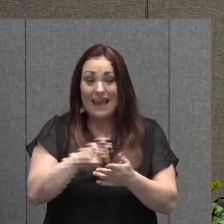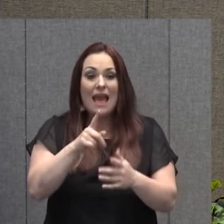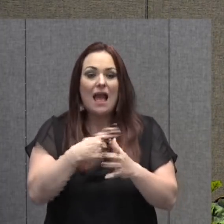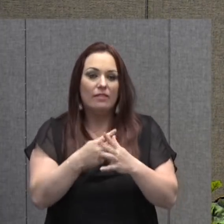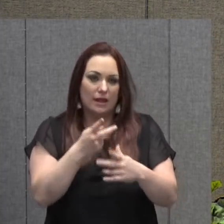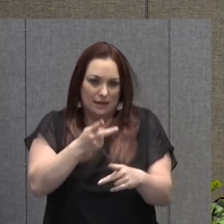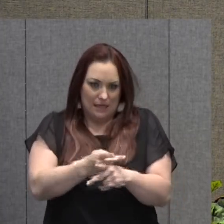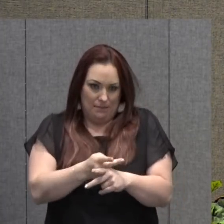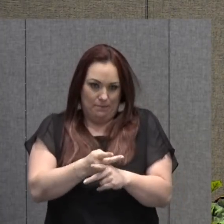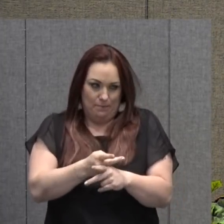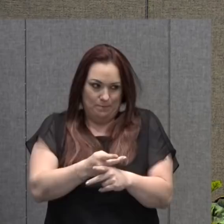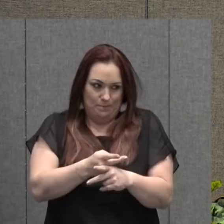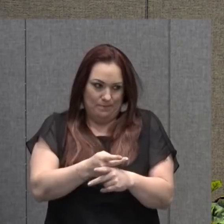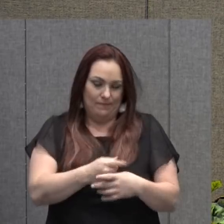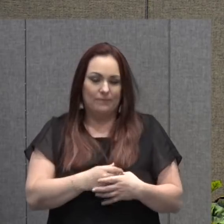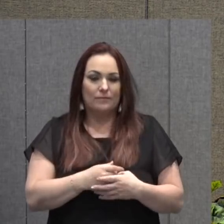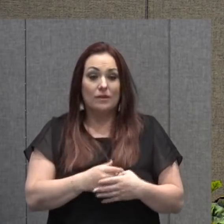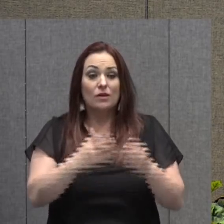is,